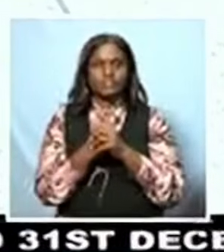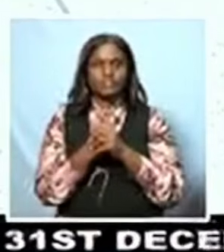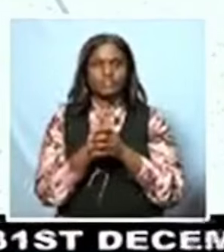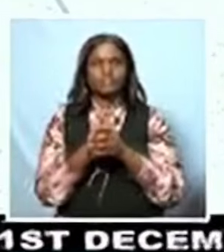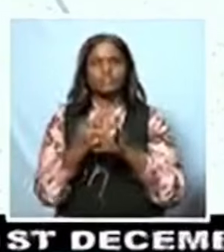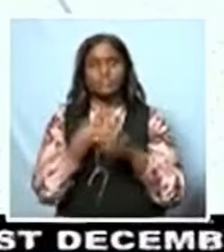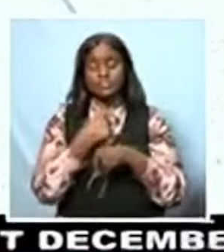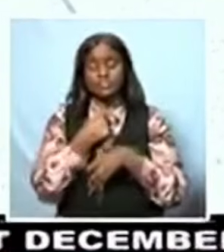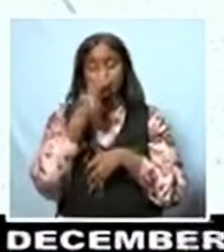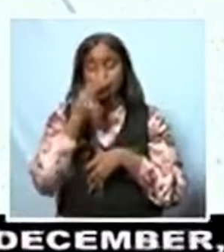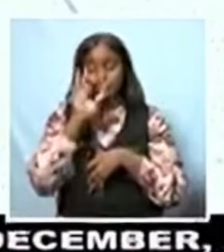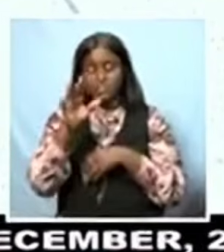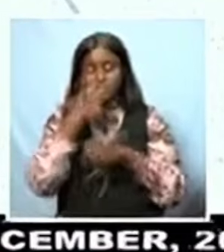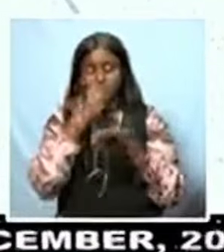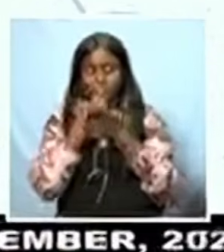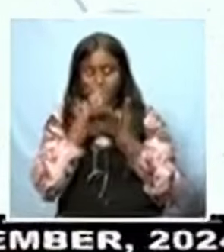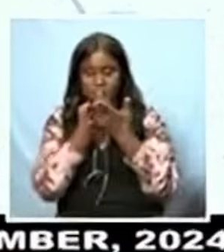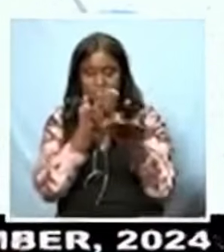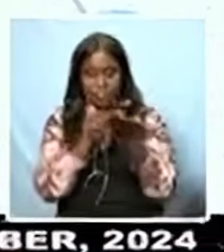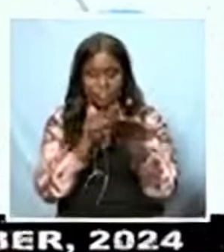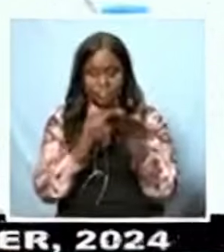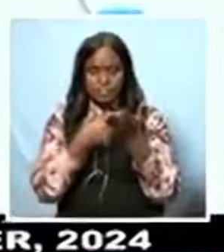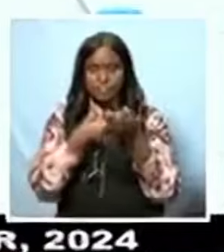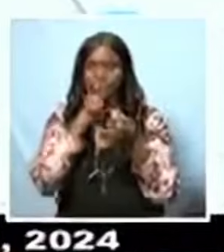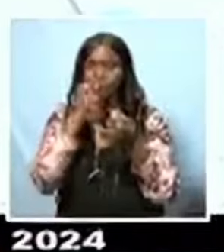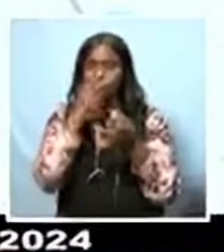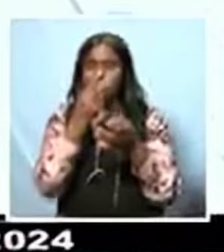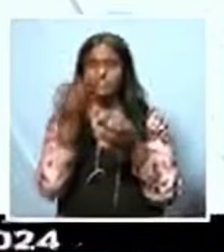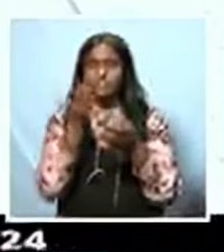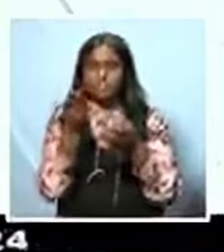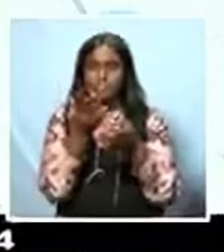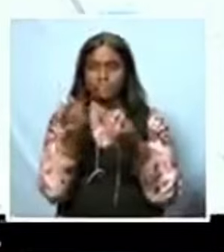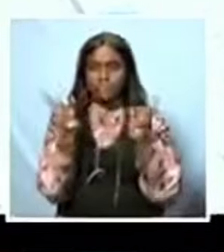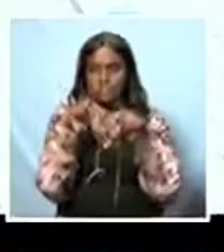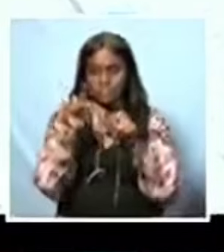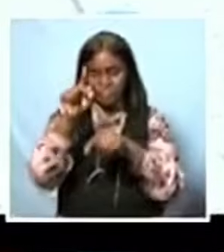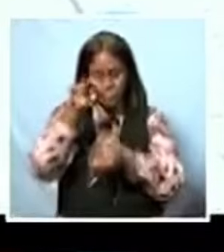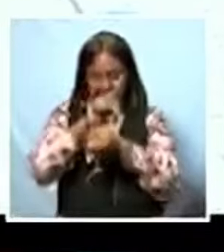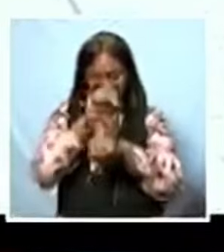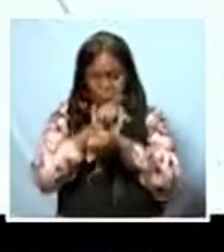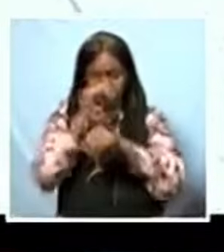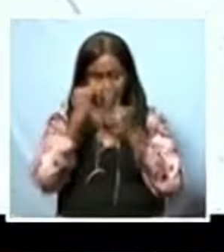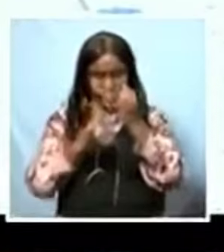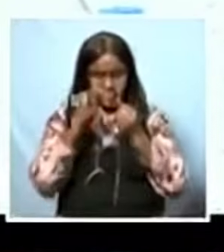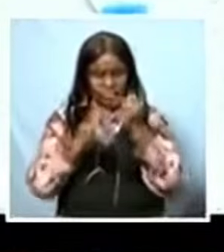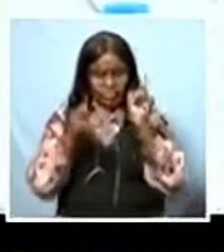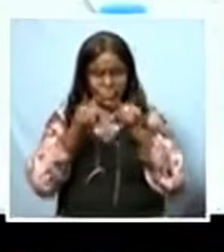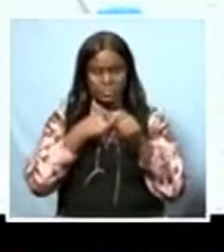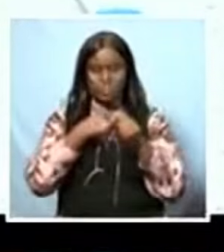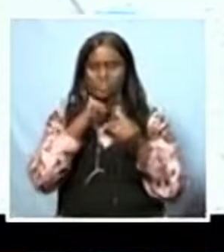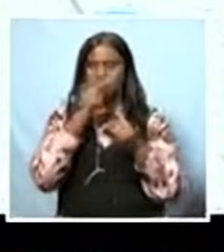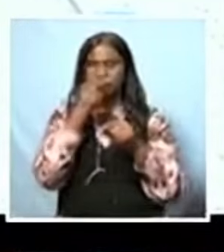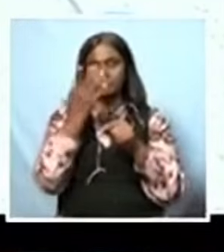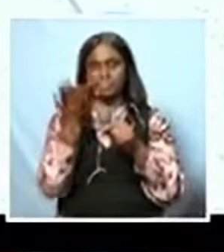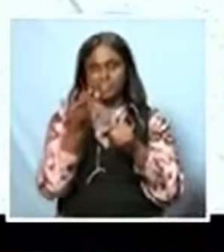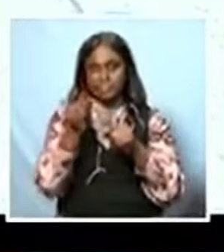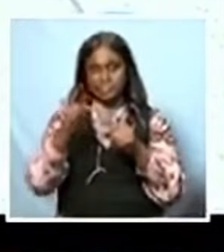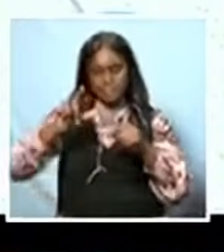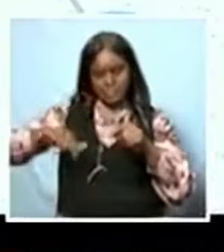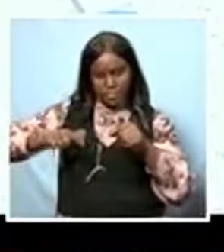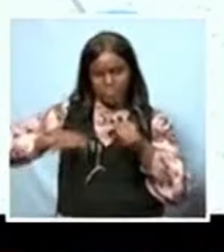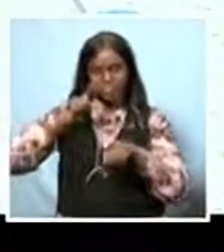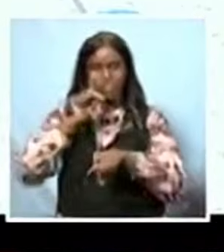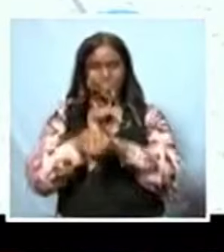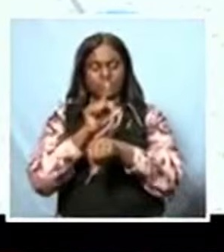when I was looking at your evidence here, I could not see when the project is ending. And since it's a delayed